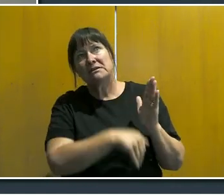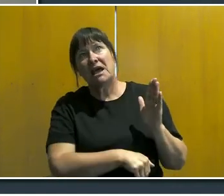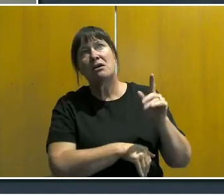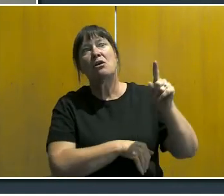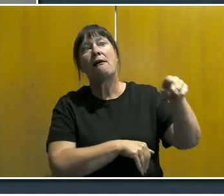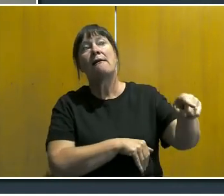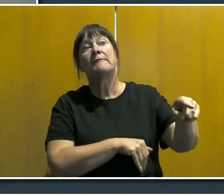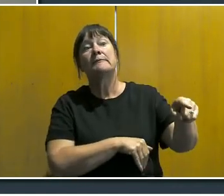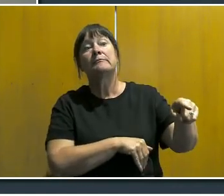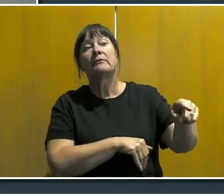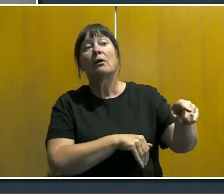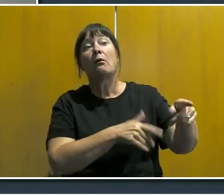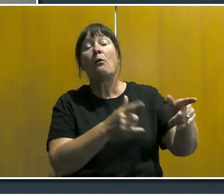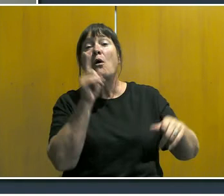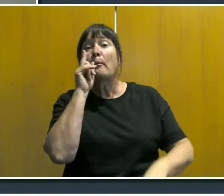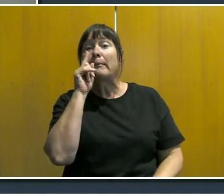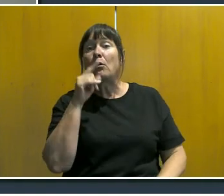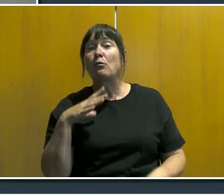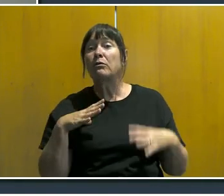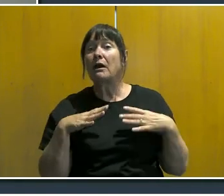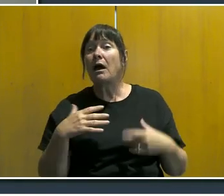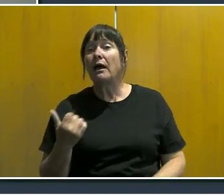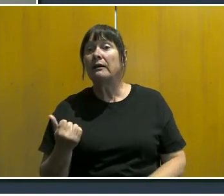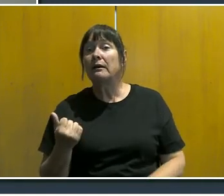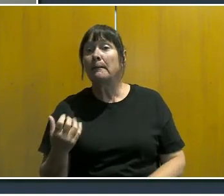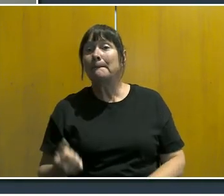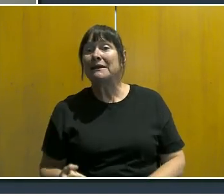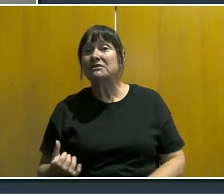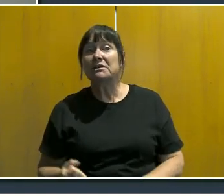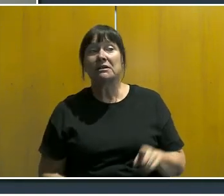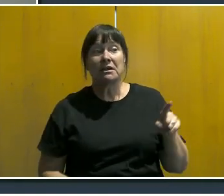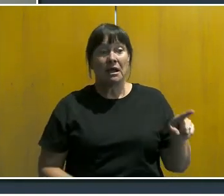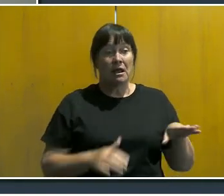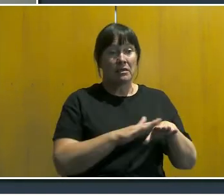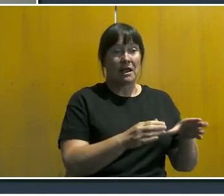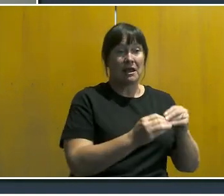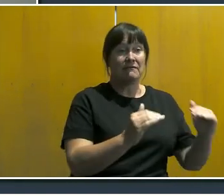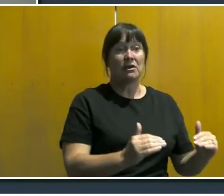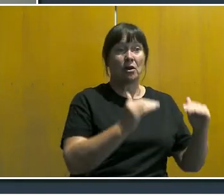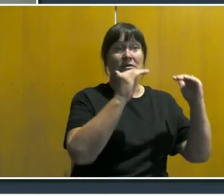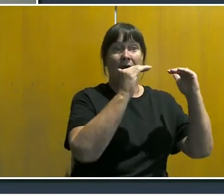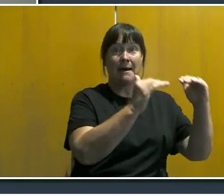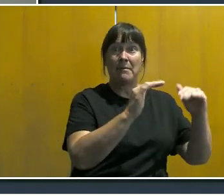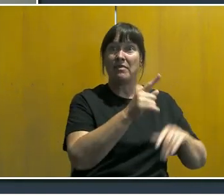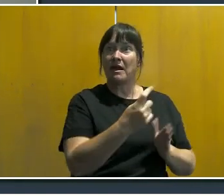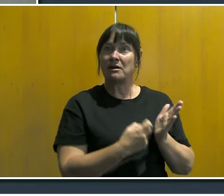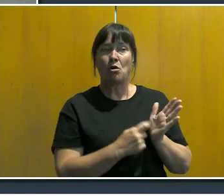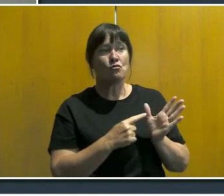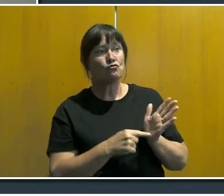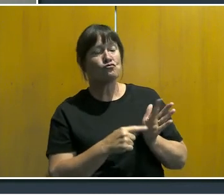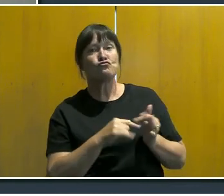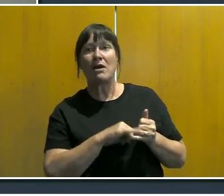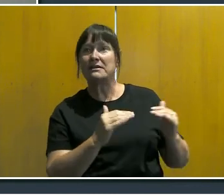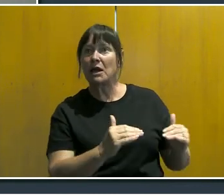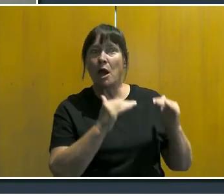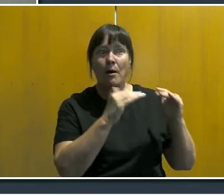going to be staring at 30 or 40% increases in their land values. And how are we going to tax them to tackle these big